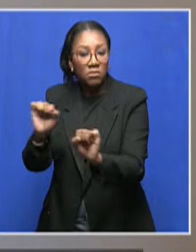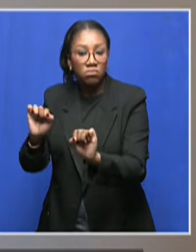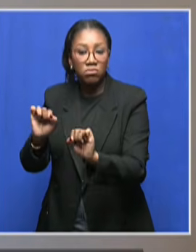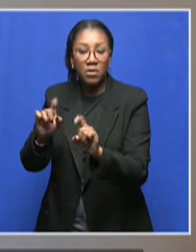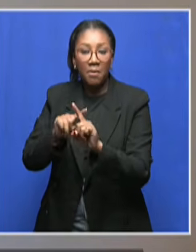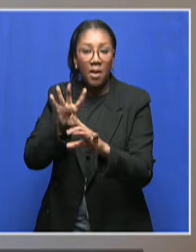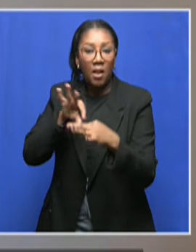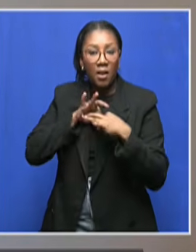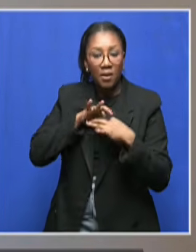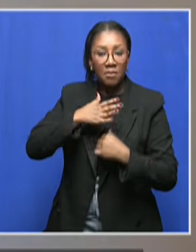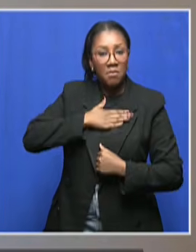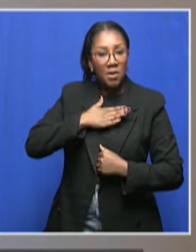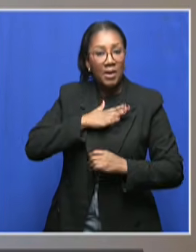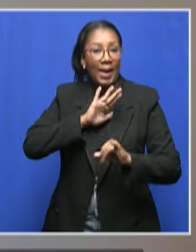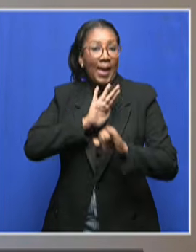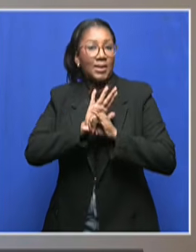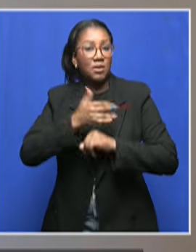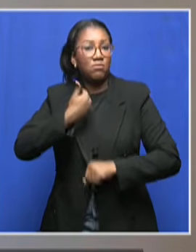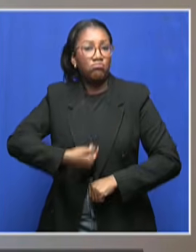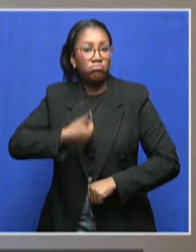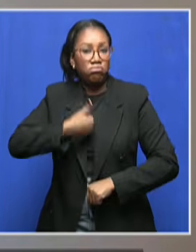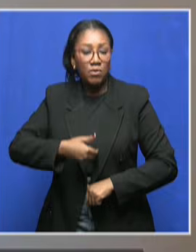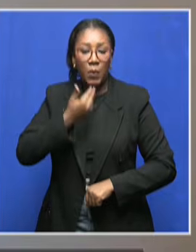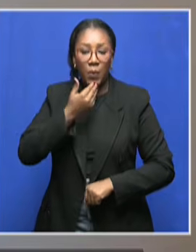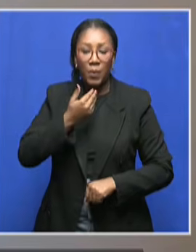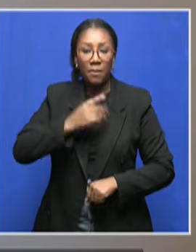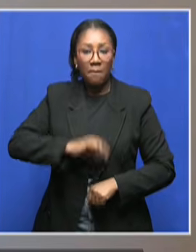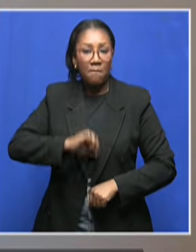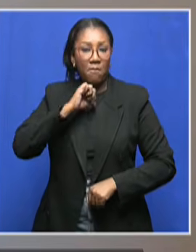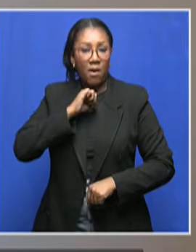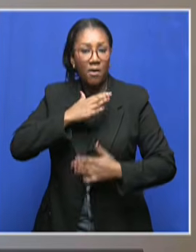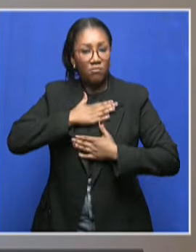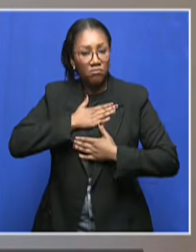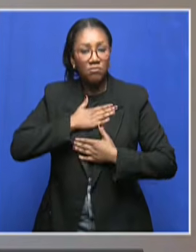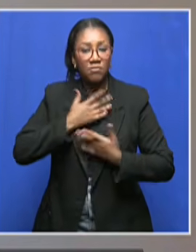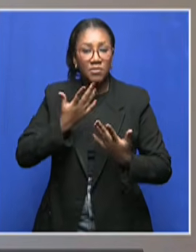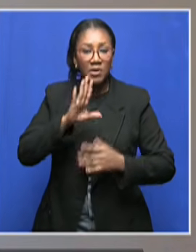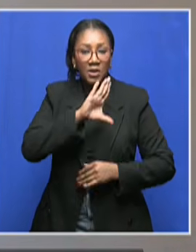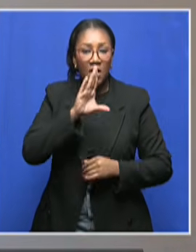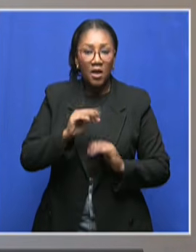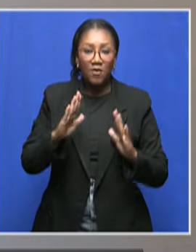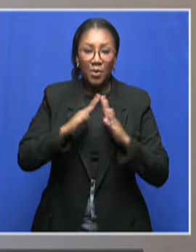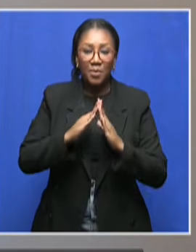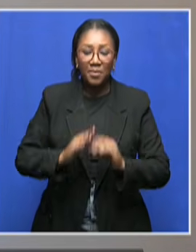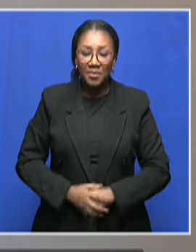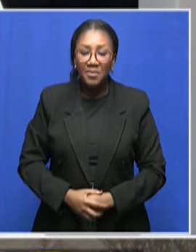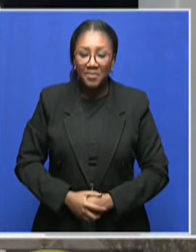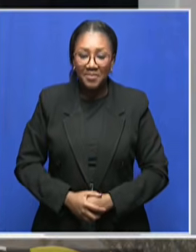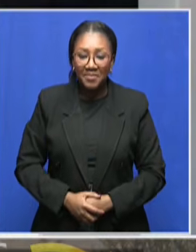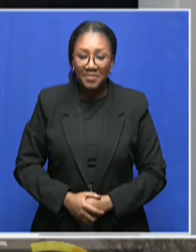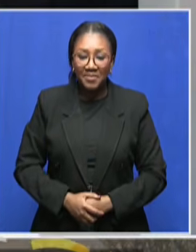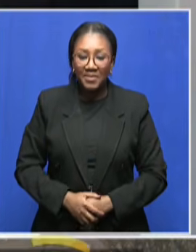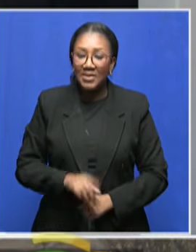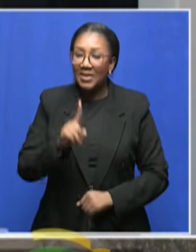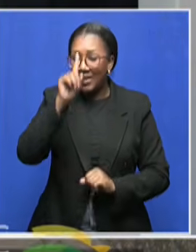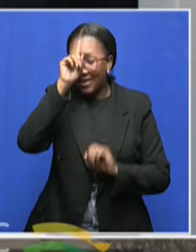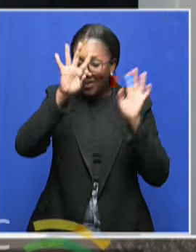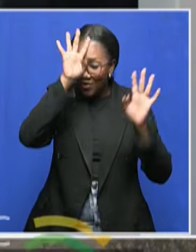your identity, and it's about bringing pride to an African home. Sarah, there's creativity,